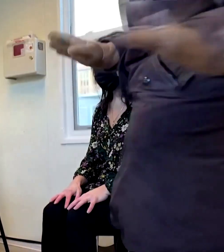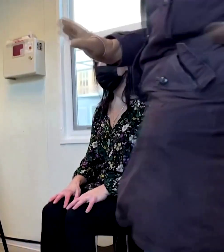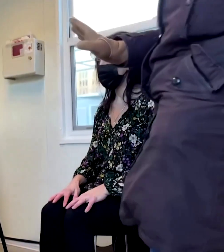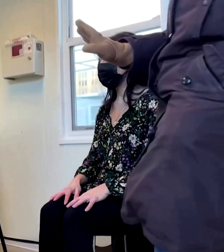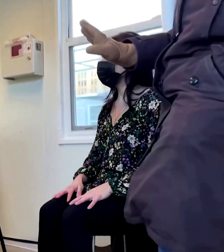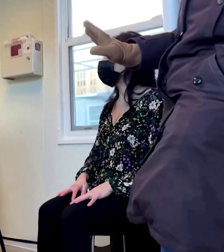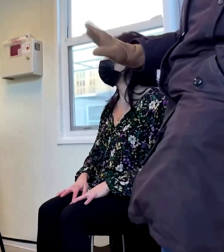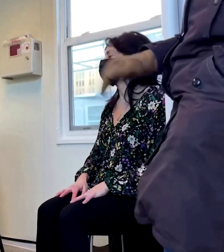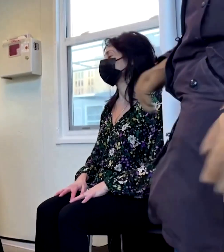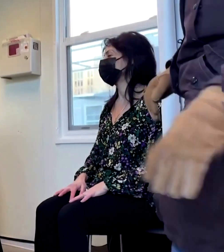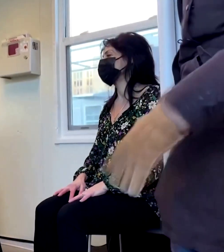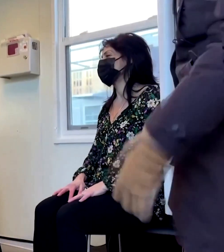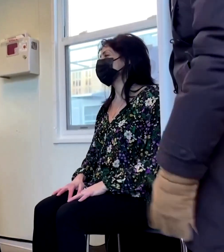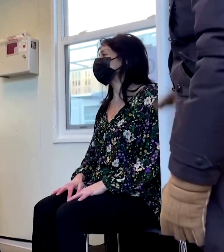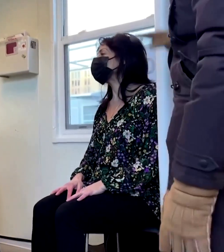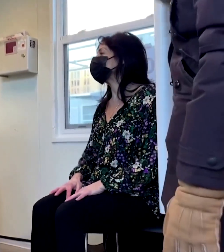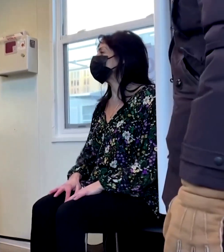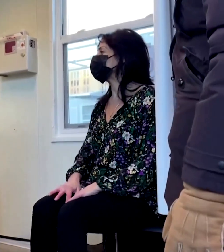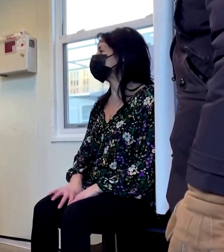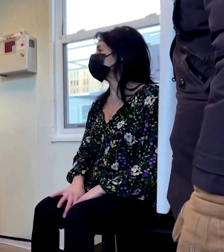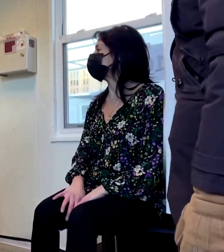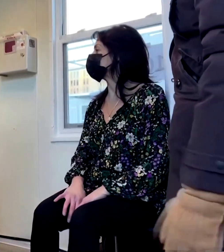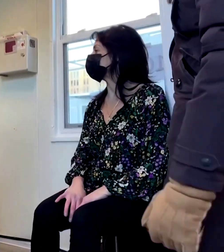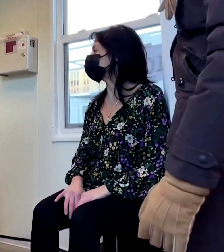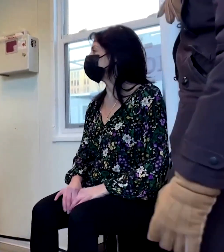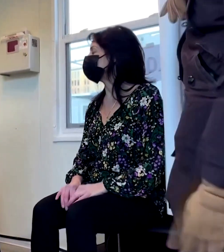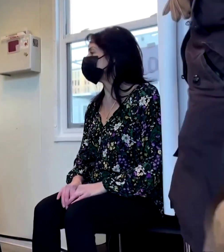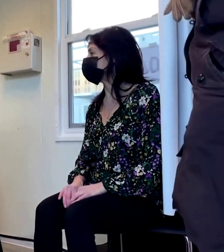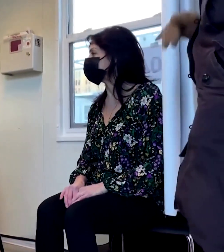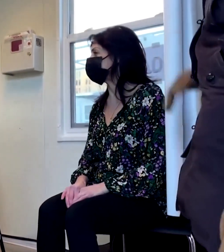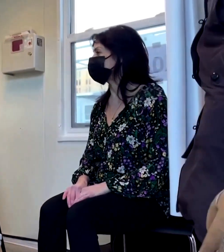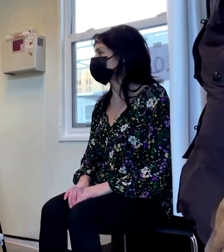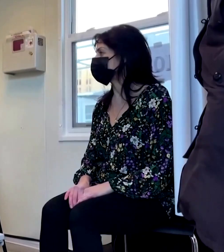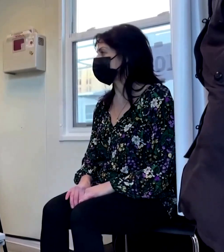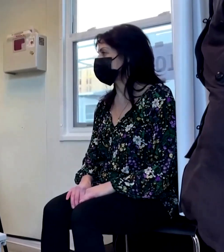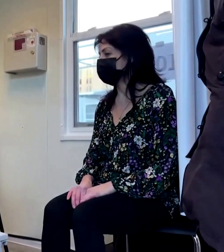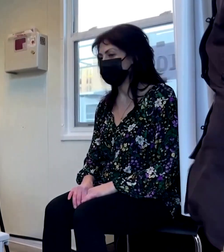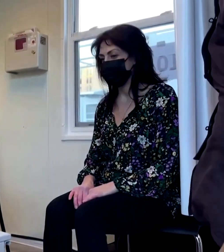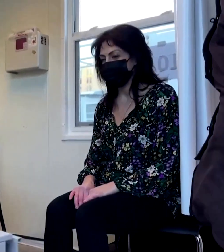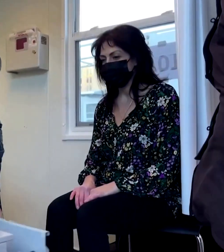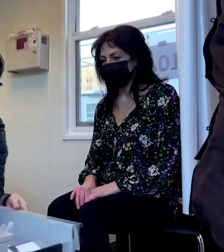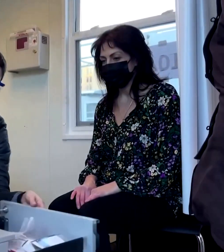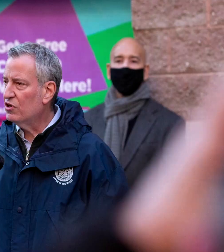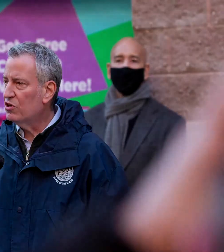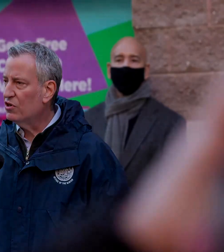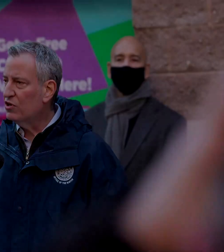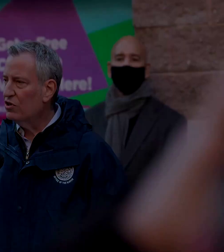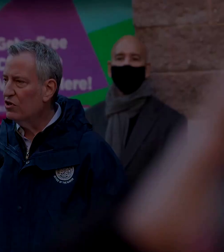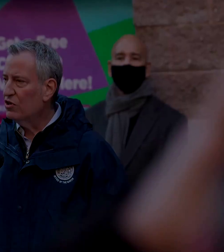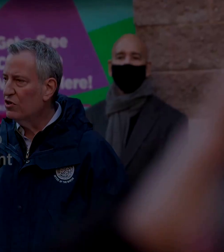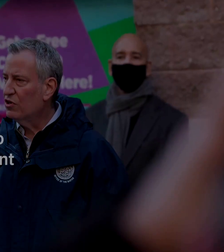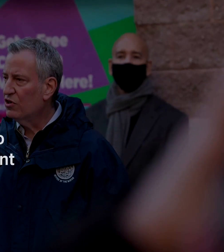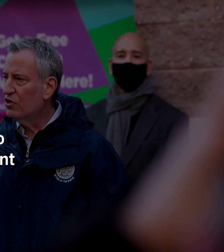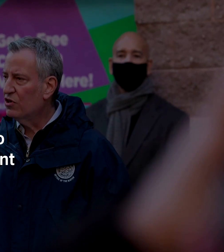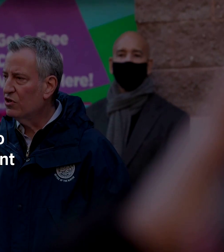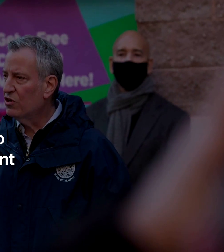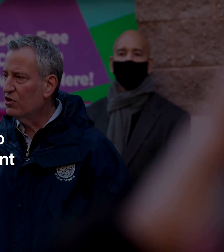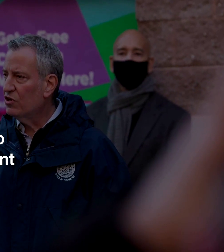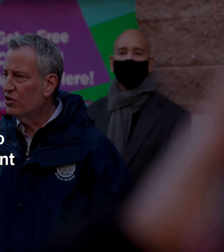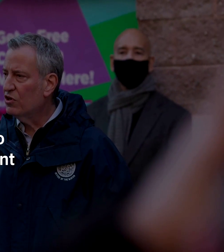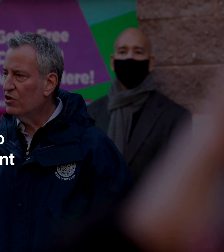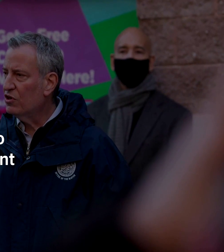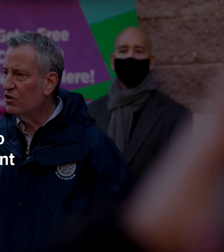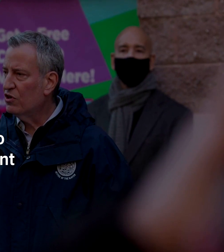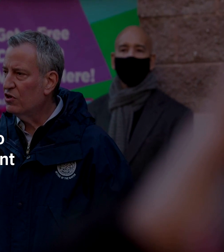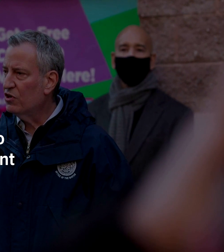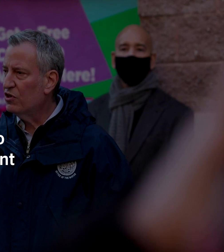was on course to run dry next week because it was burning through vaccines faster than they were being replenished, telling WNYC Radio,